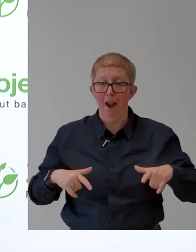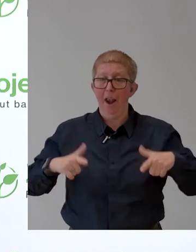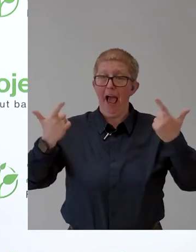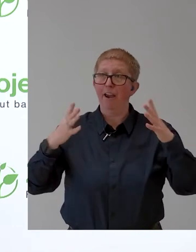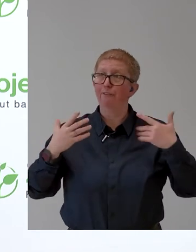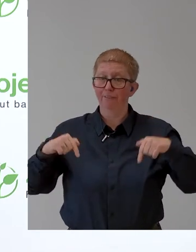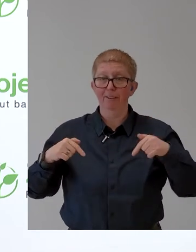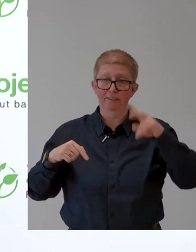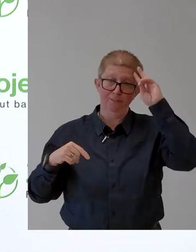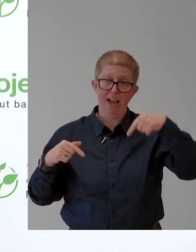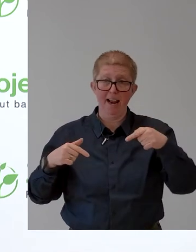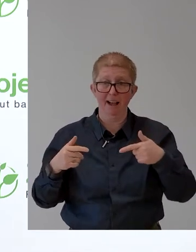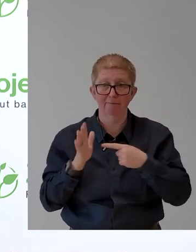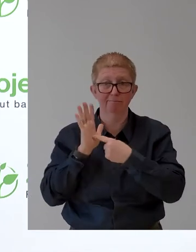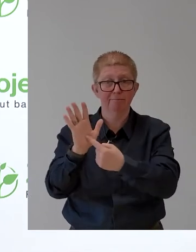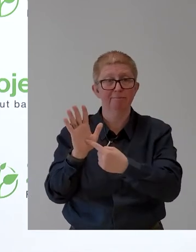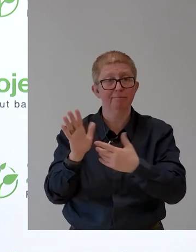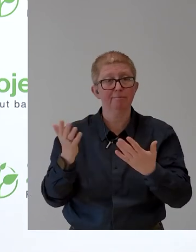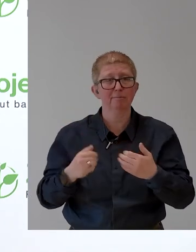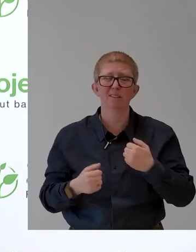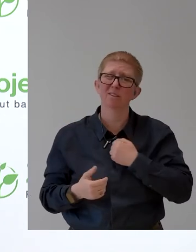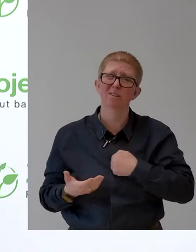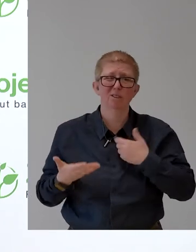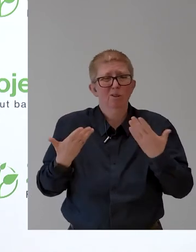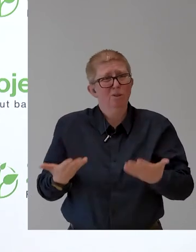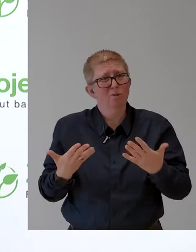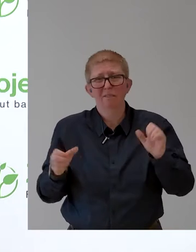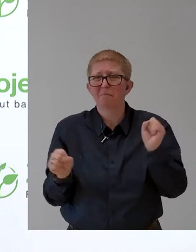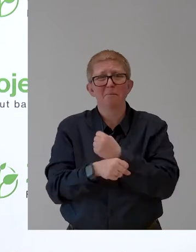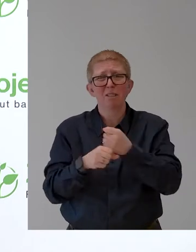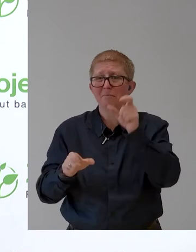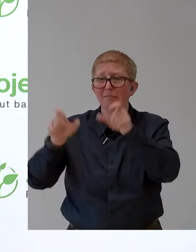video contributions for most of the 82 awardees.